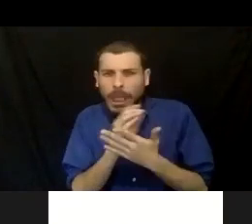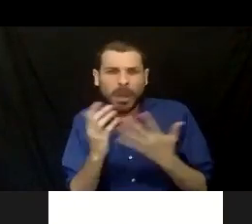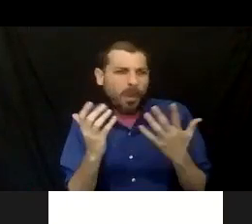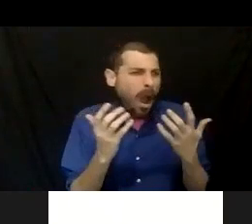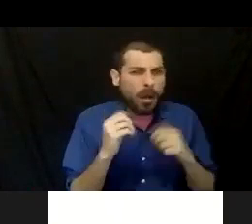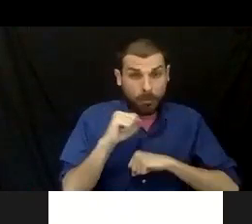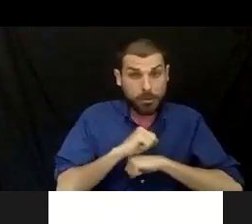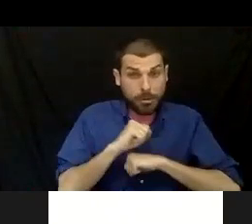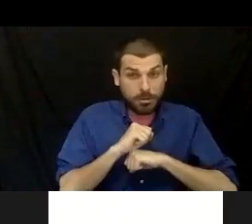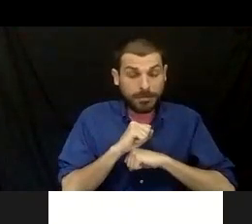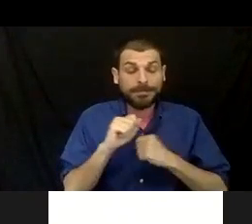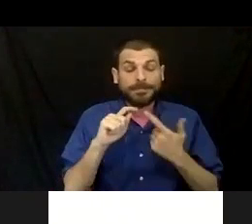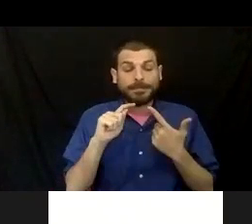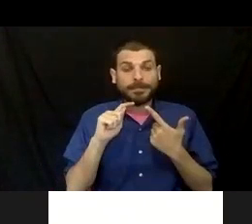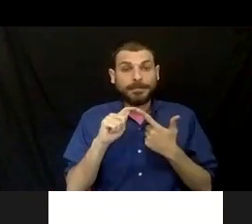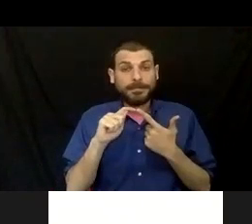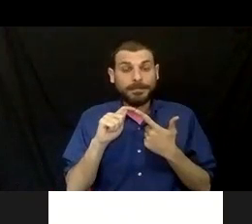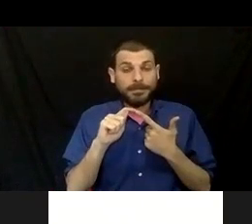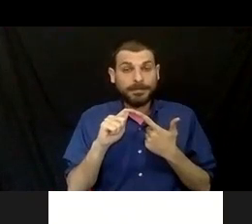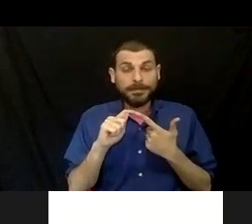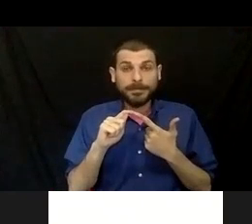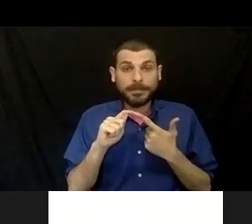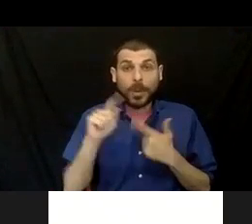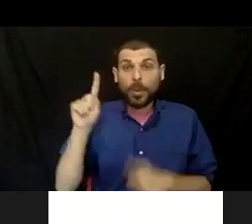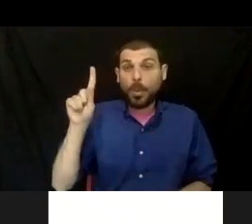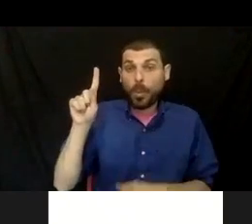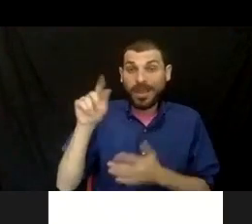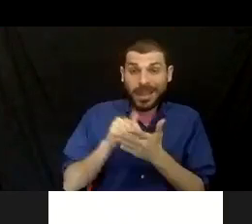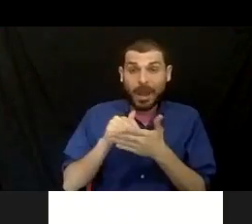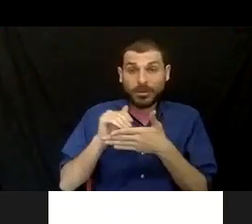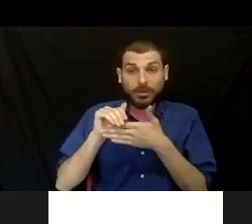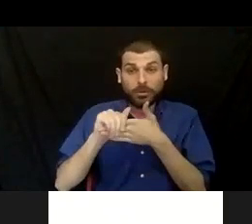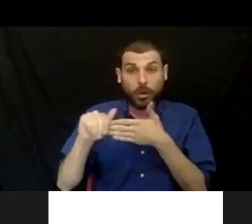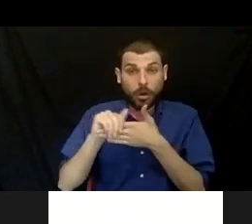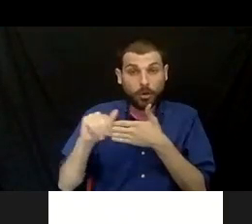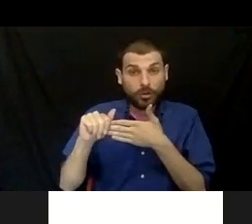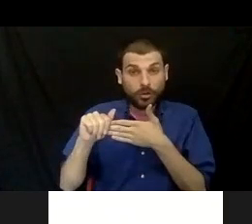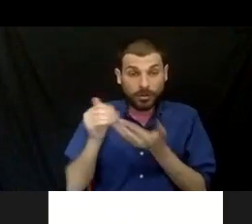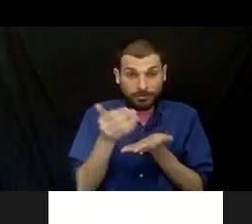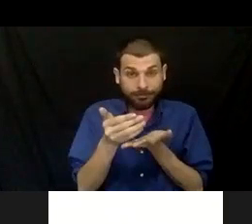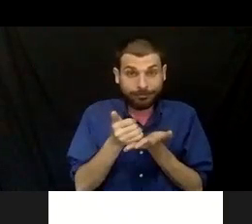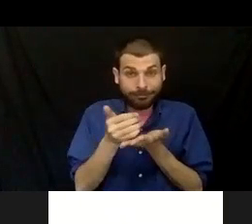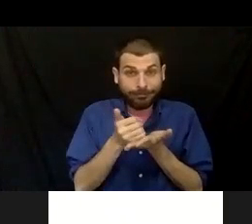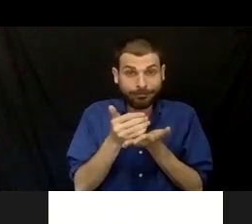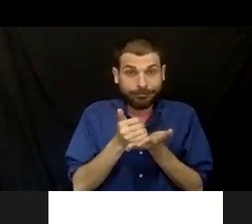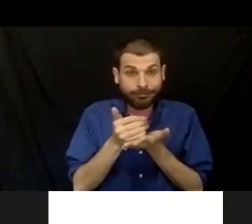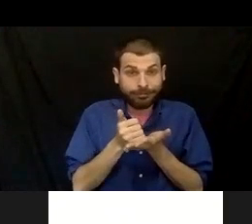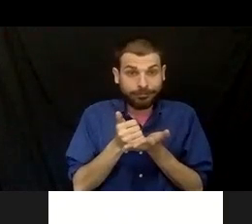have to have earned either a minimum of $1,000 of wages in your base year,